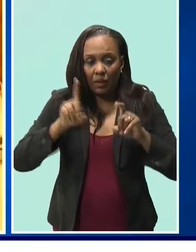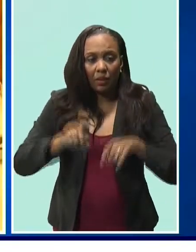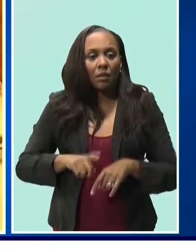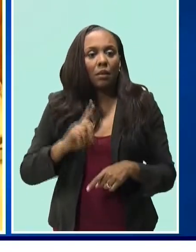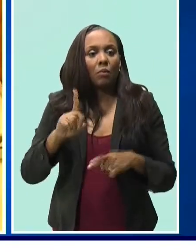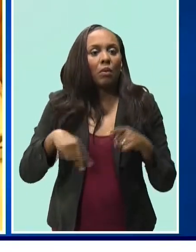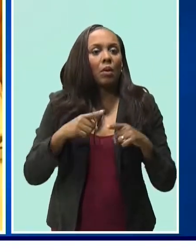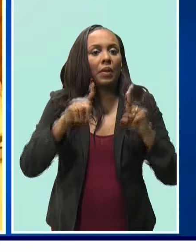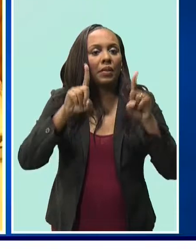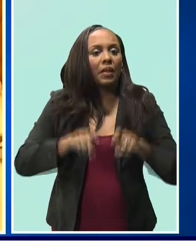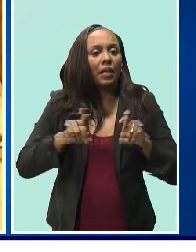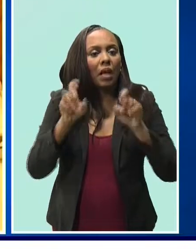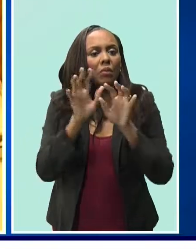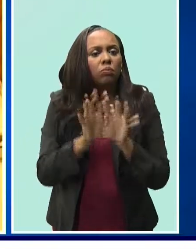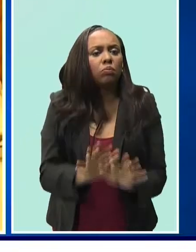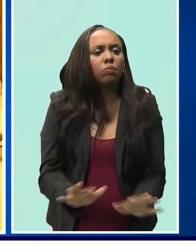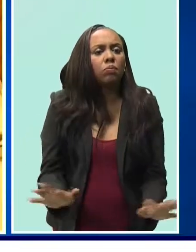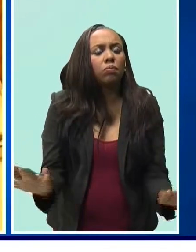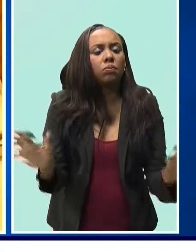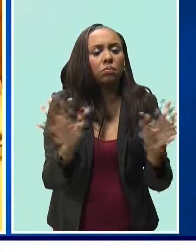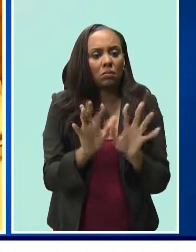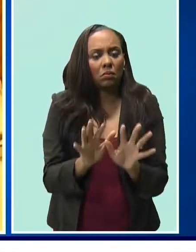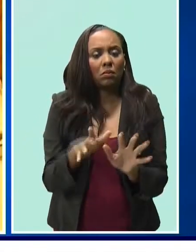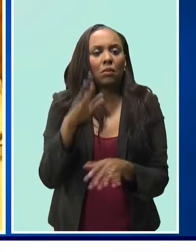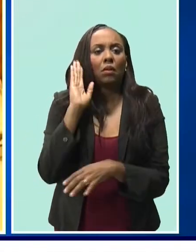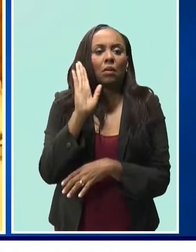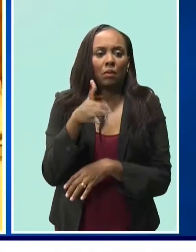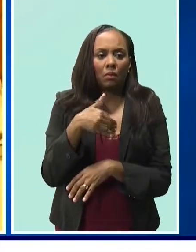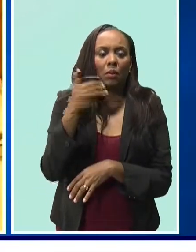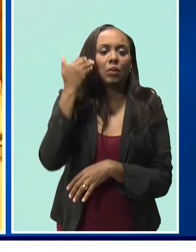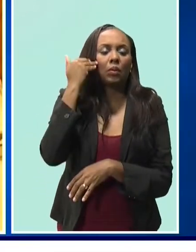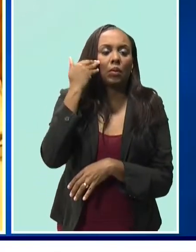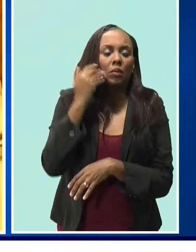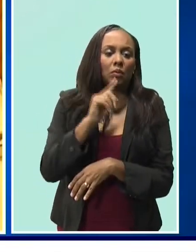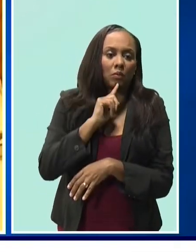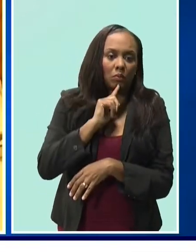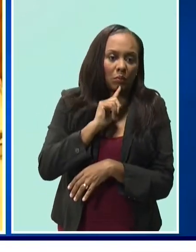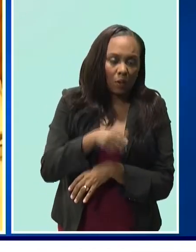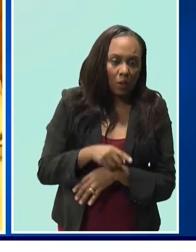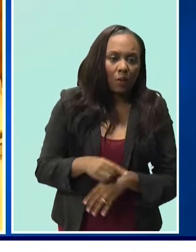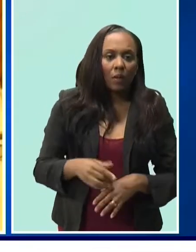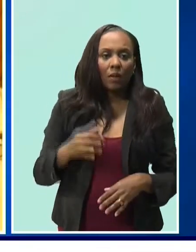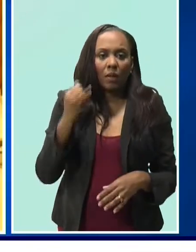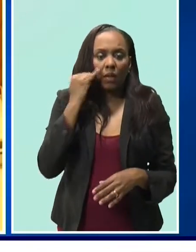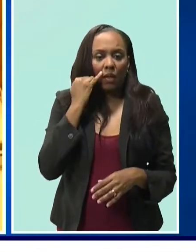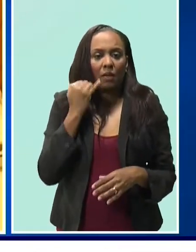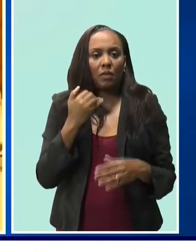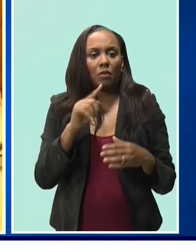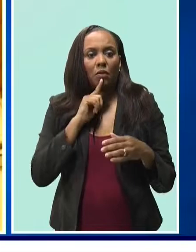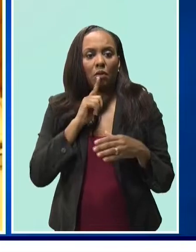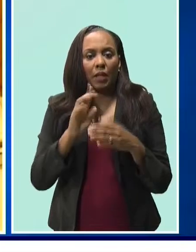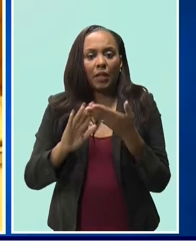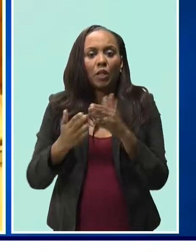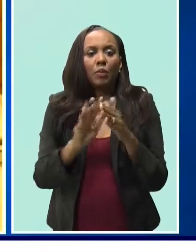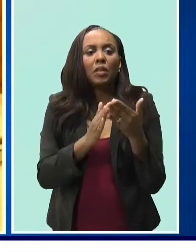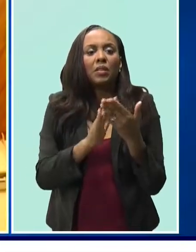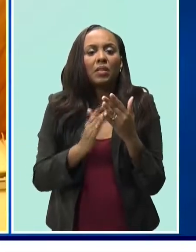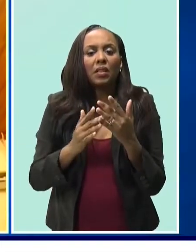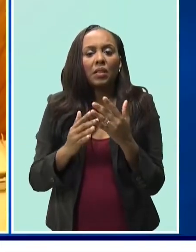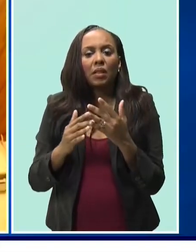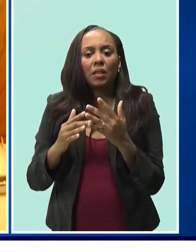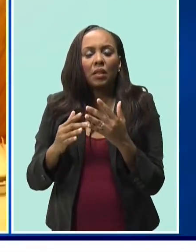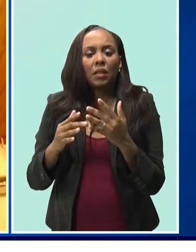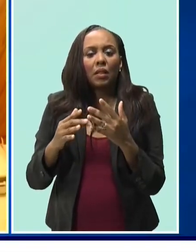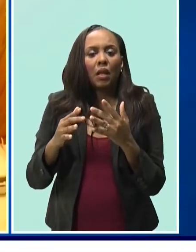testing will we be able to get a good handle of if there's in-country transmission. Okay,